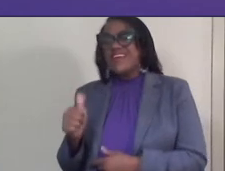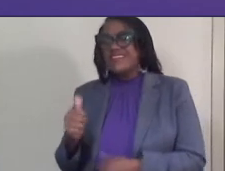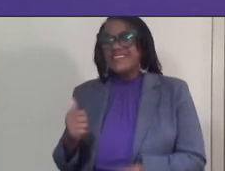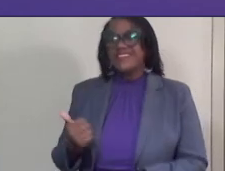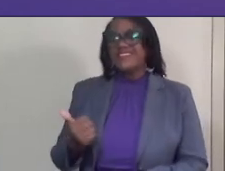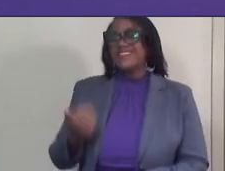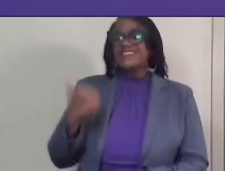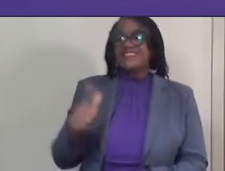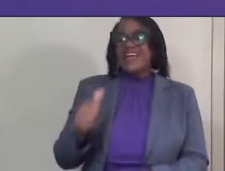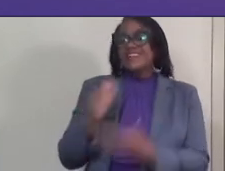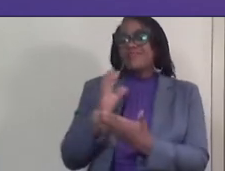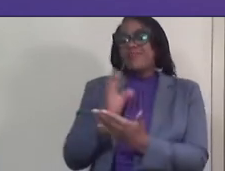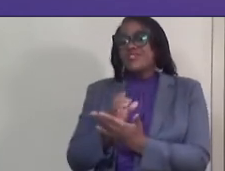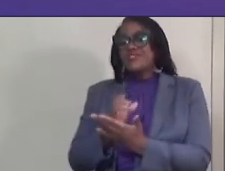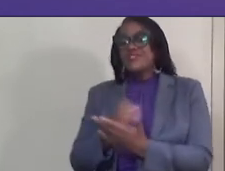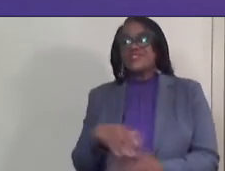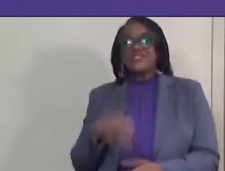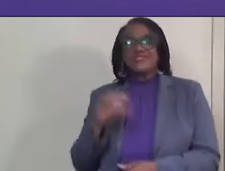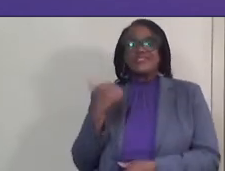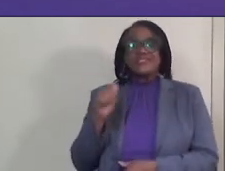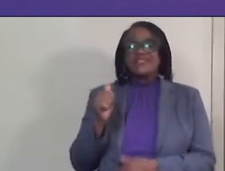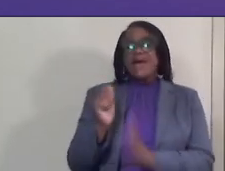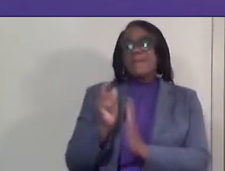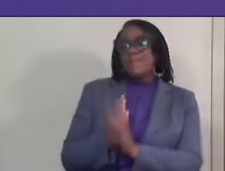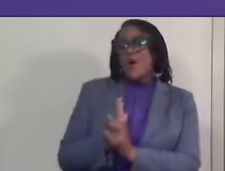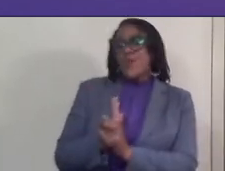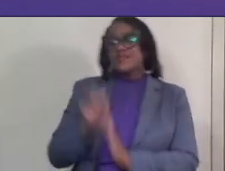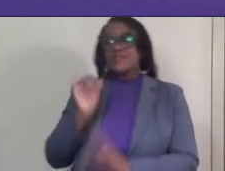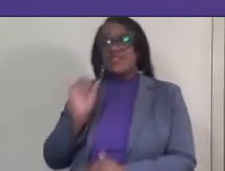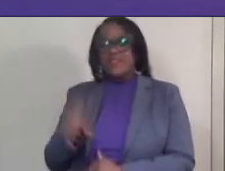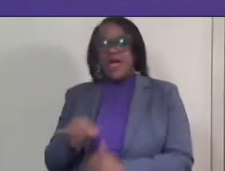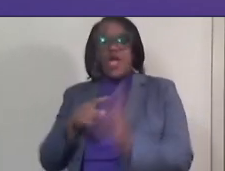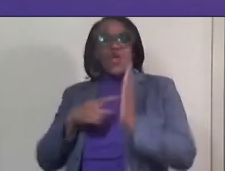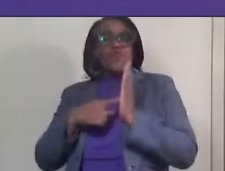just 10 snapshots, 10 moments that will represent